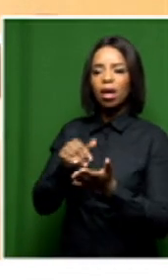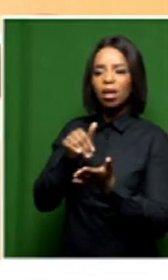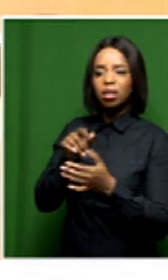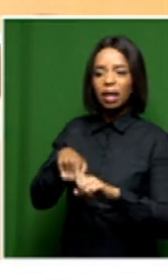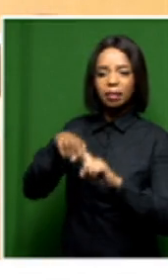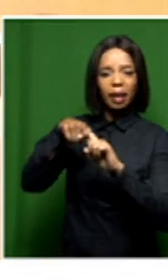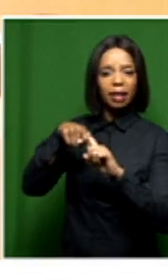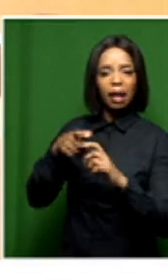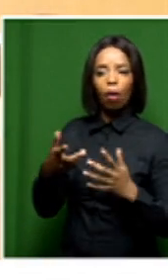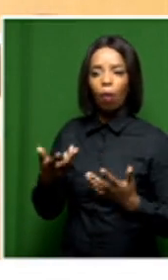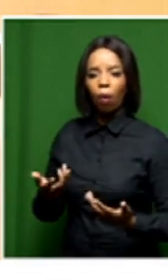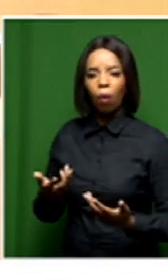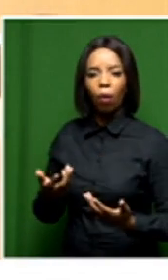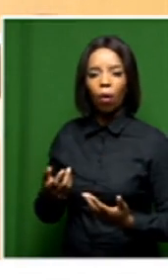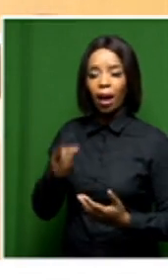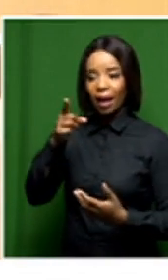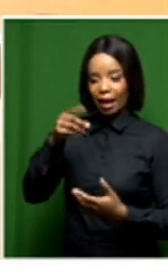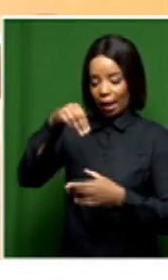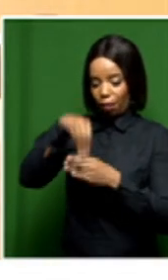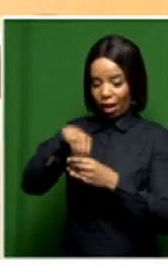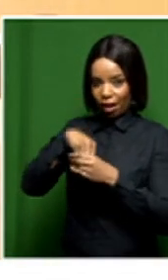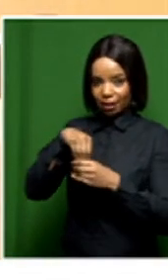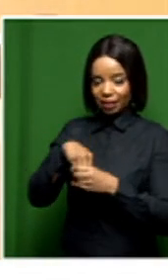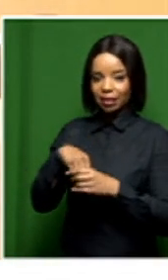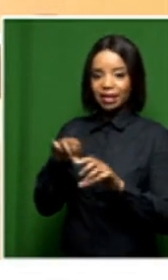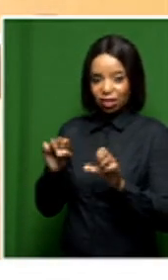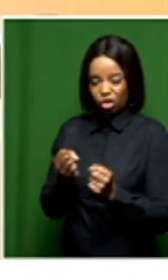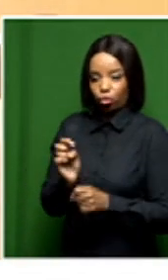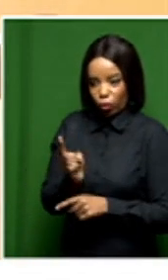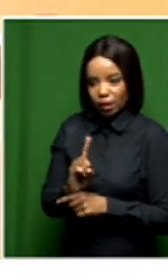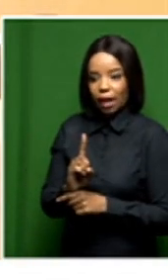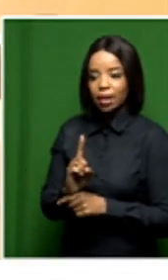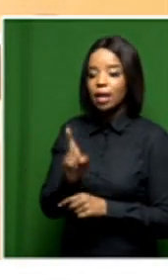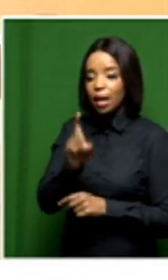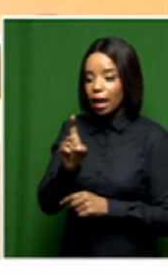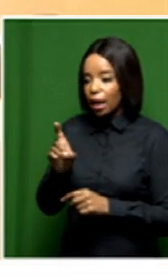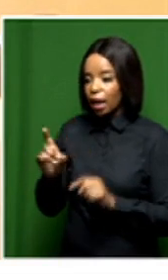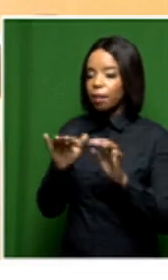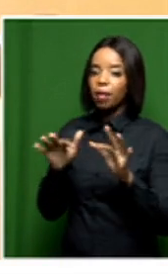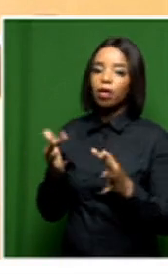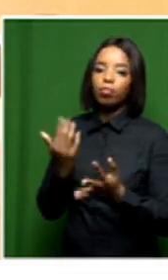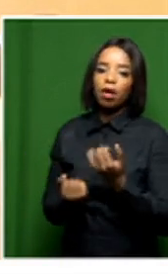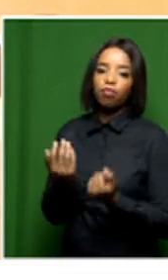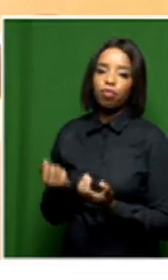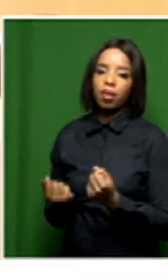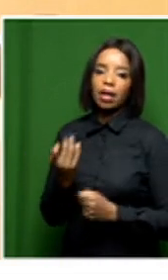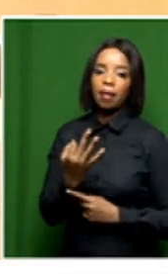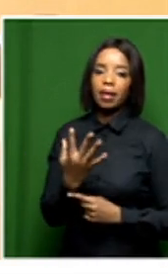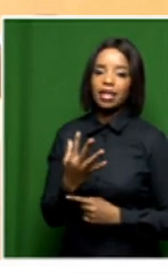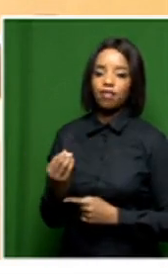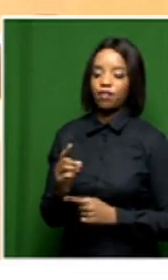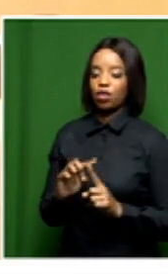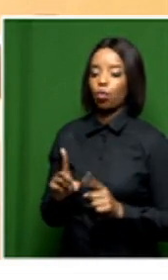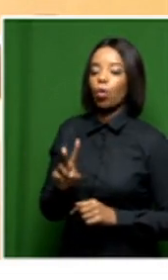internal processes that you refer to that are being enacted against these individuals that have been fingered for stealing